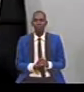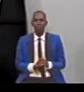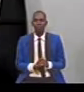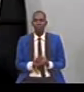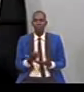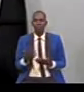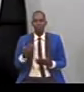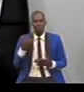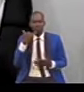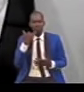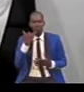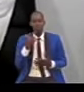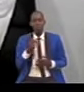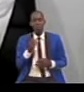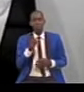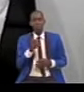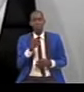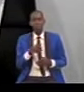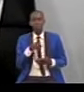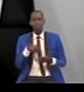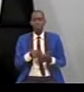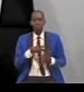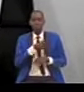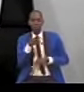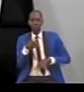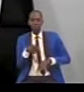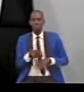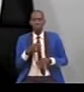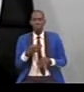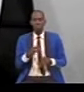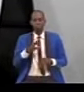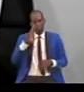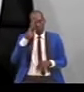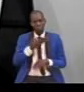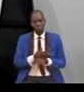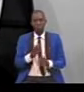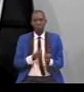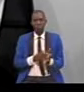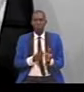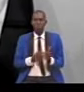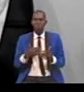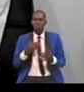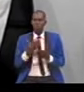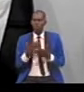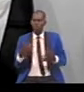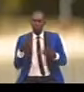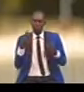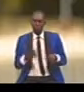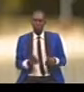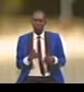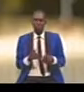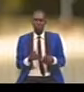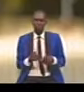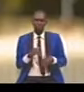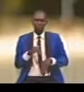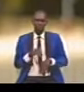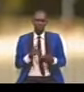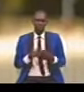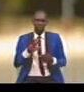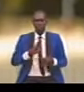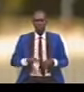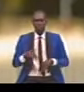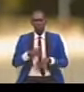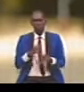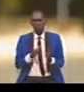Hello? Yes, it's Mr. Anderson here. We had an incident with your child, James. What?